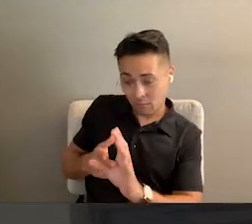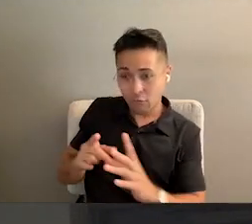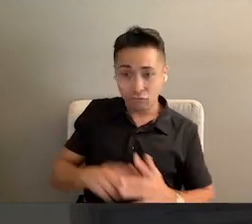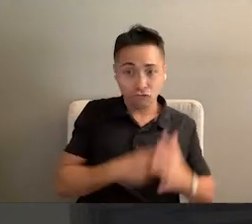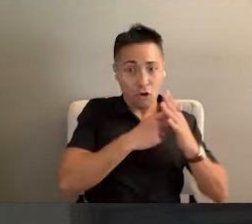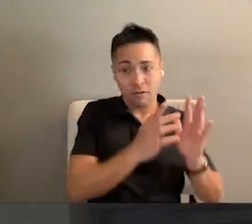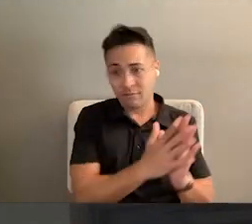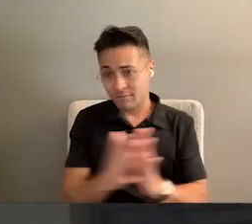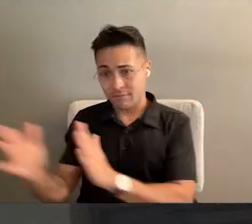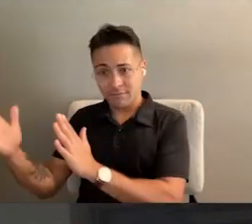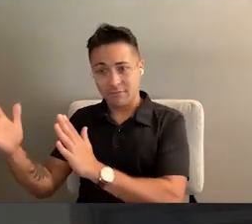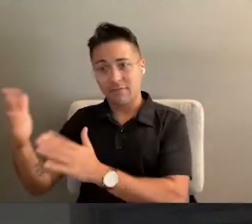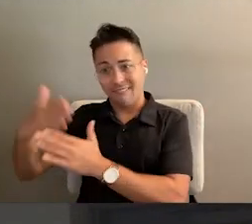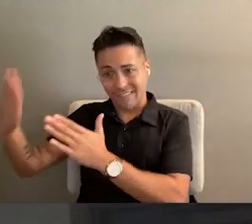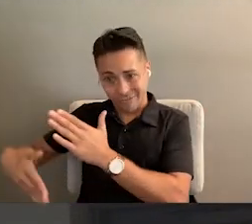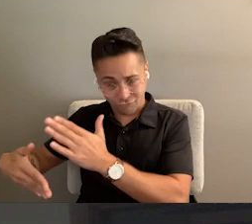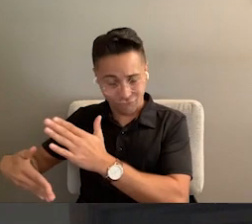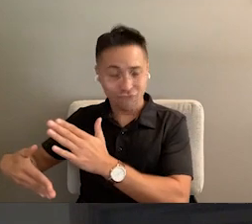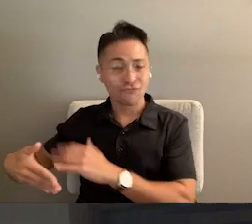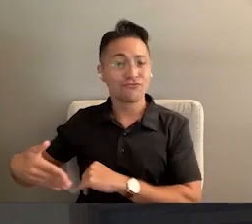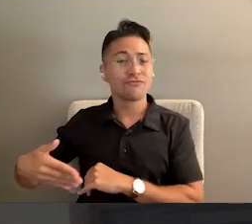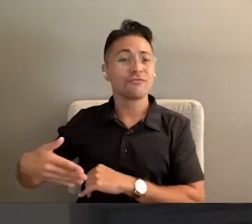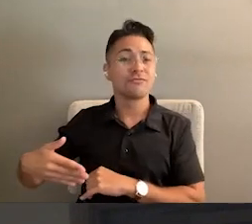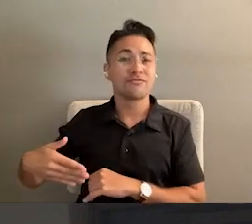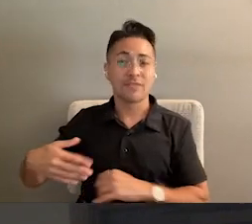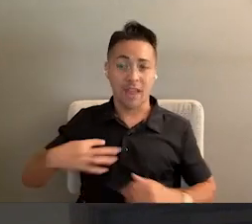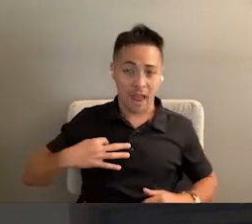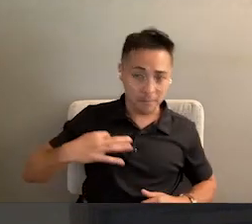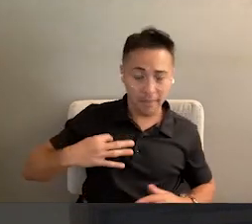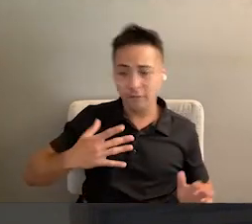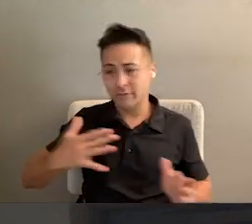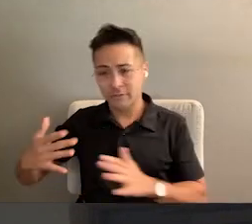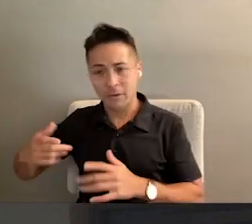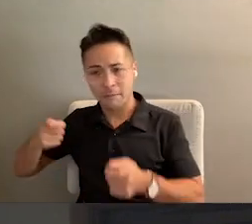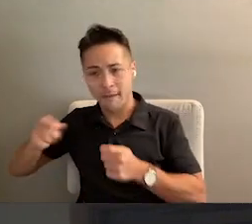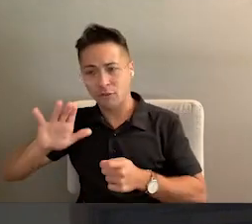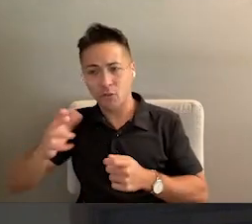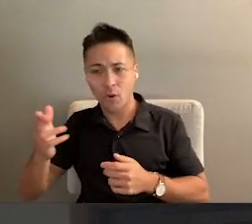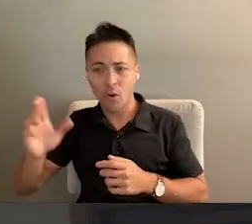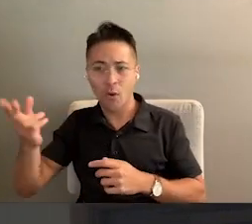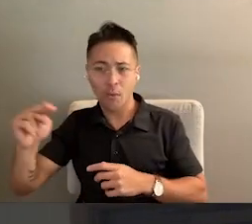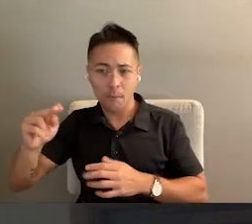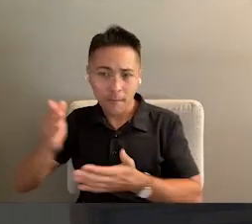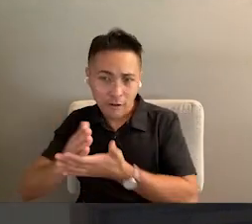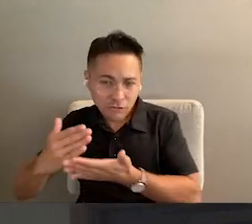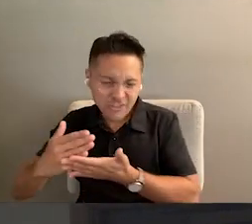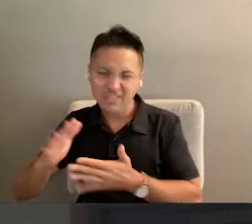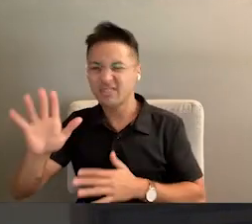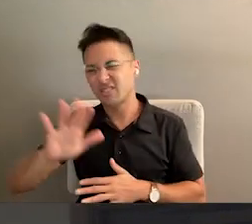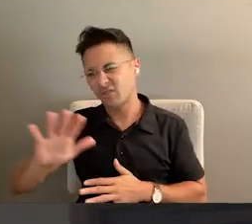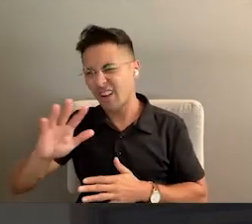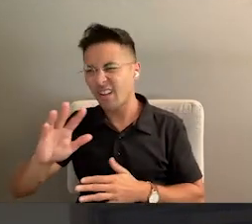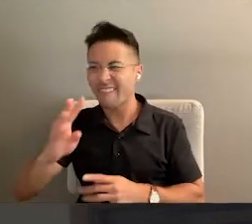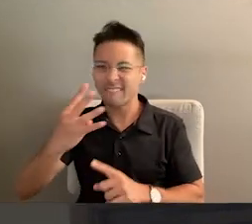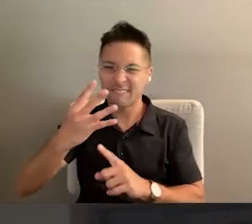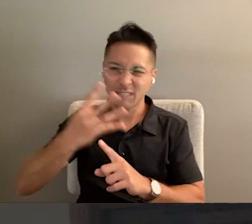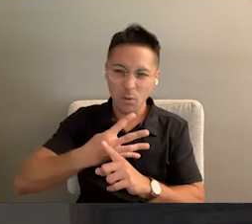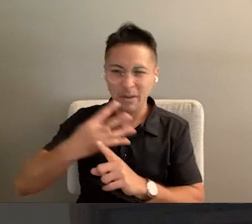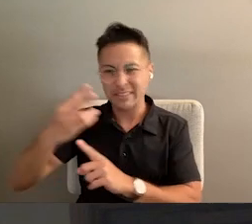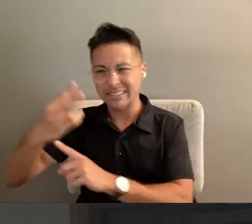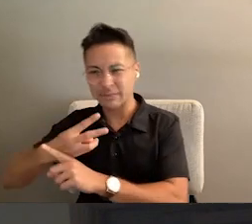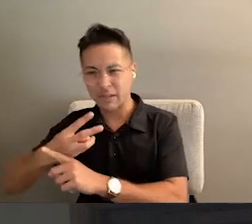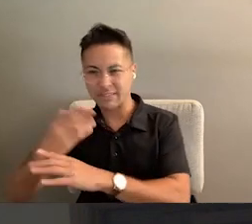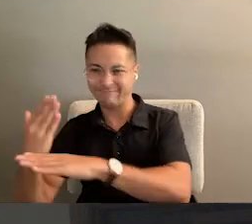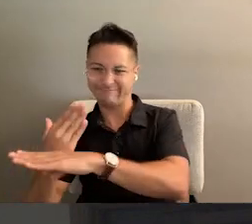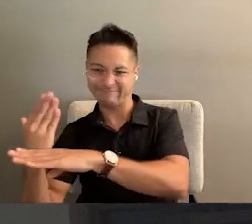process. But CDC Plus enrollment, from start to finish, from point of application to I'm managing my own budget, takes